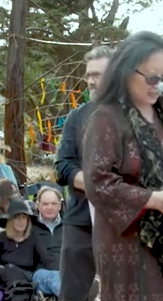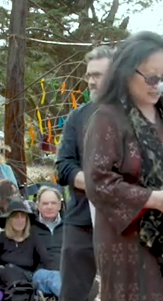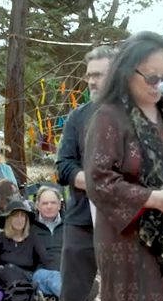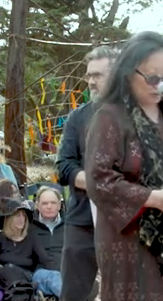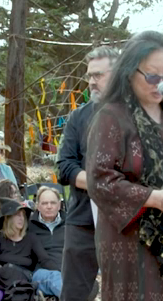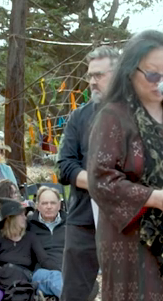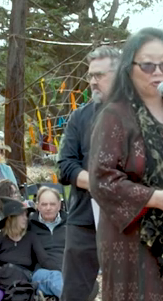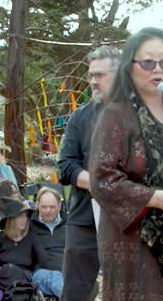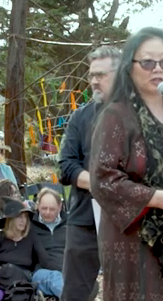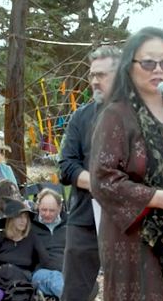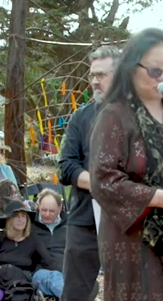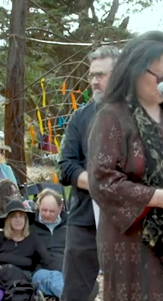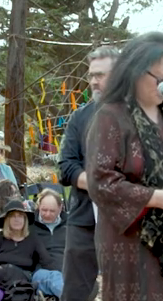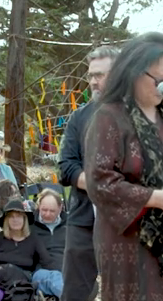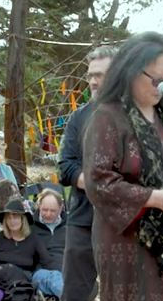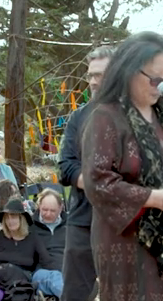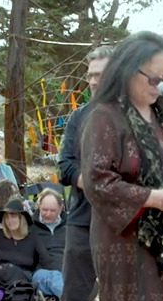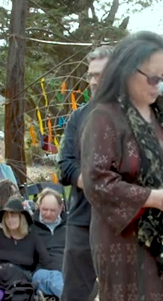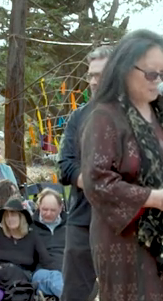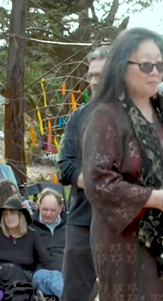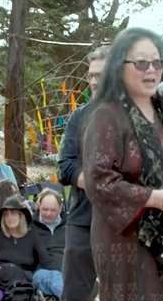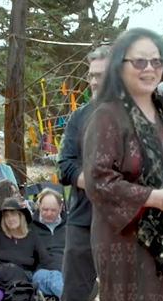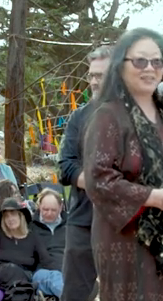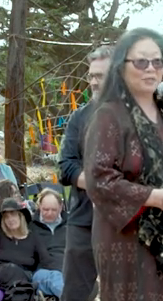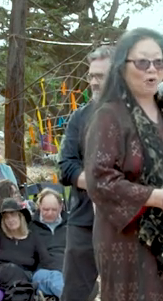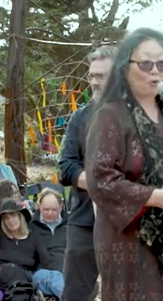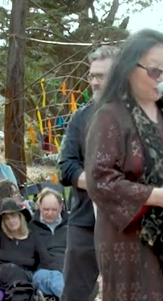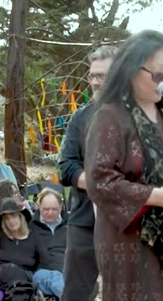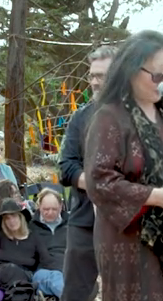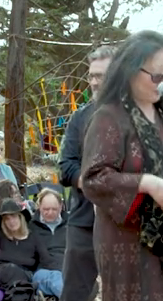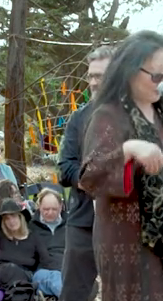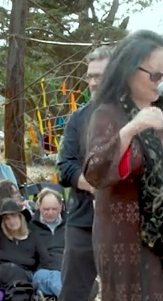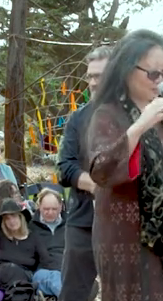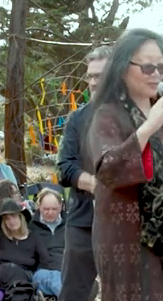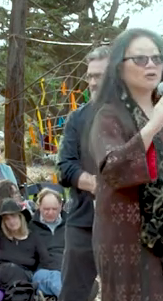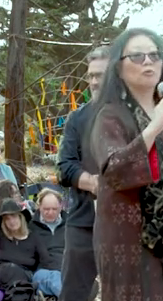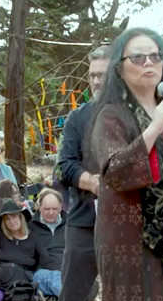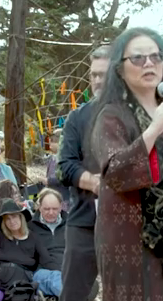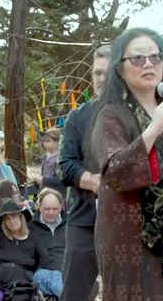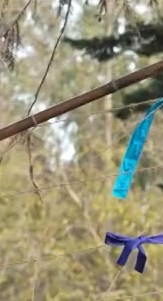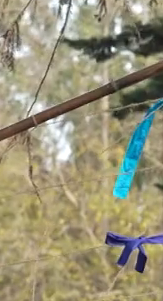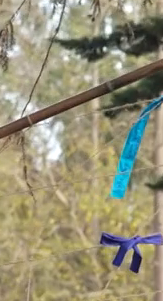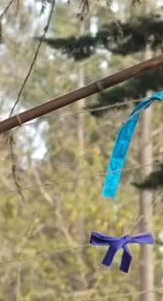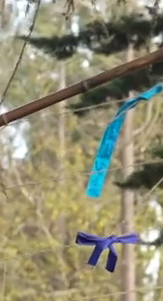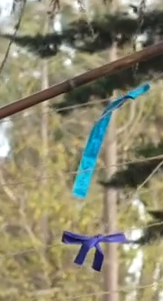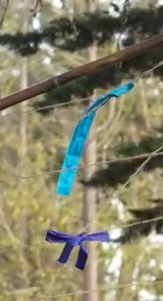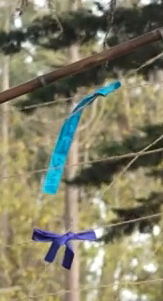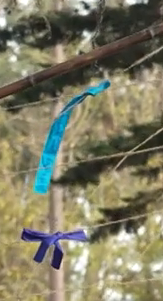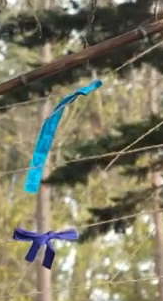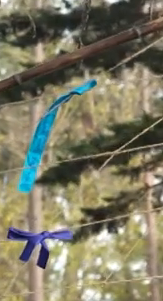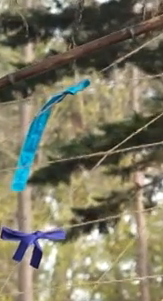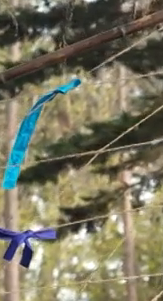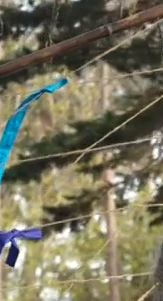Melina Deborah Cordage. Man in the Hole. What is